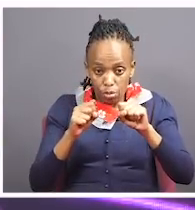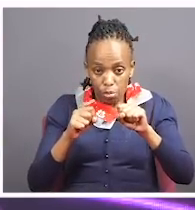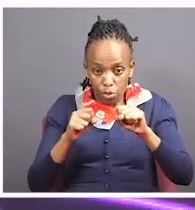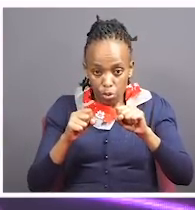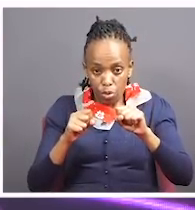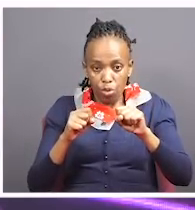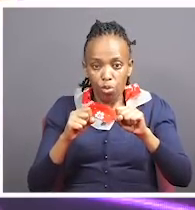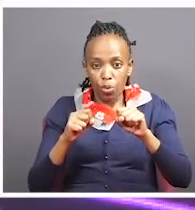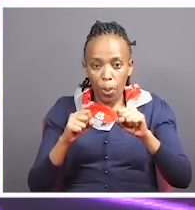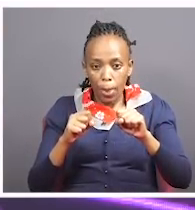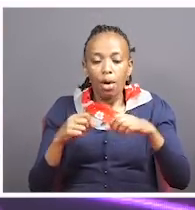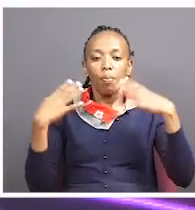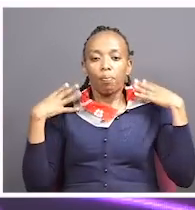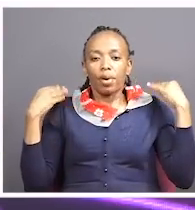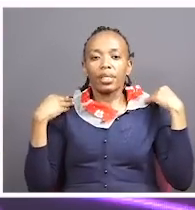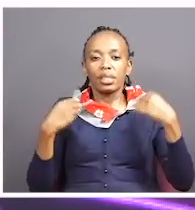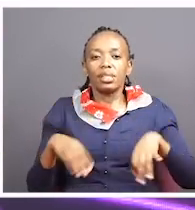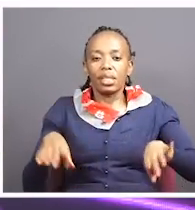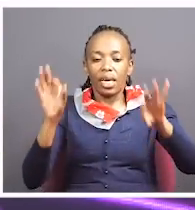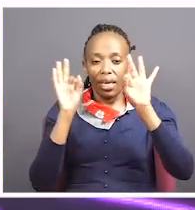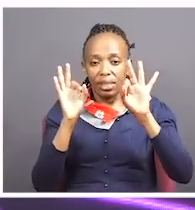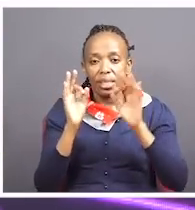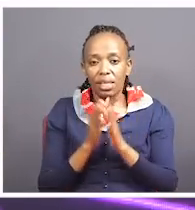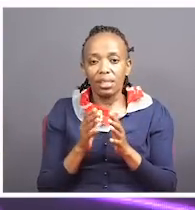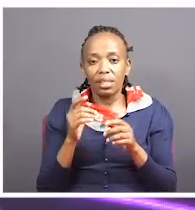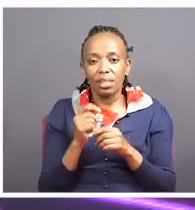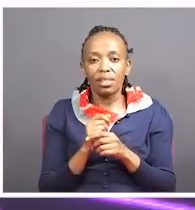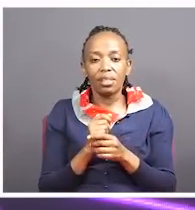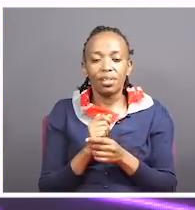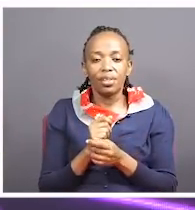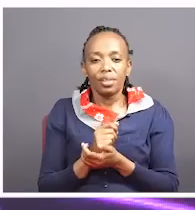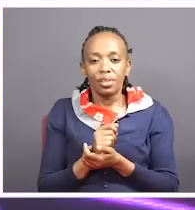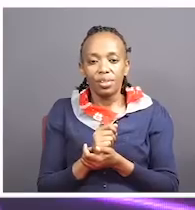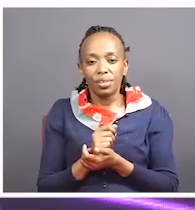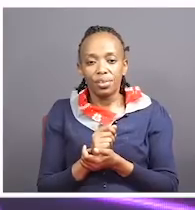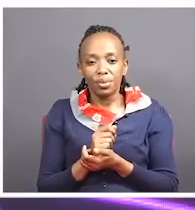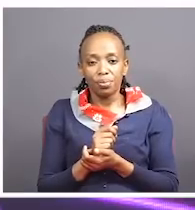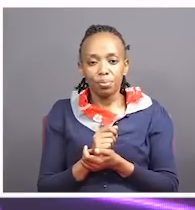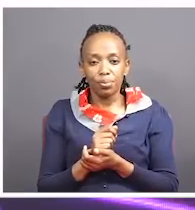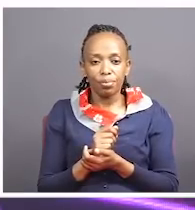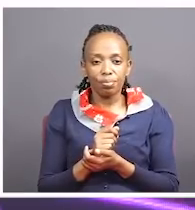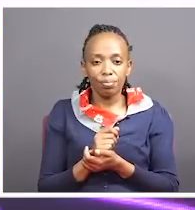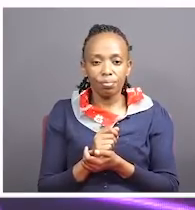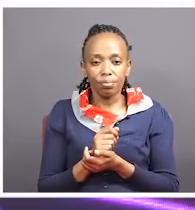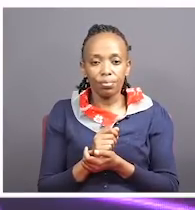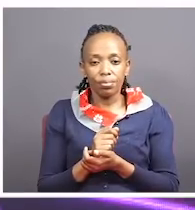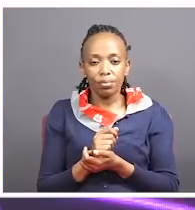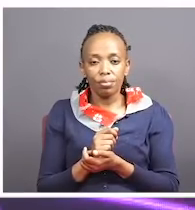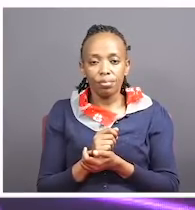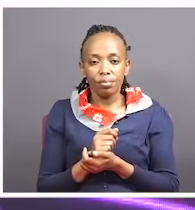well go all the way and practice excellence. A quote from Anthony Ainario.